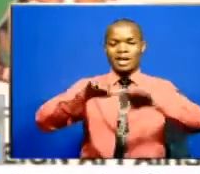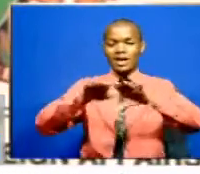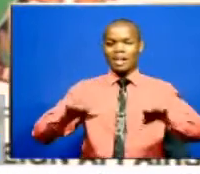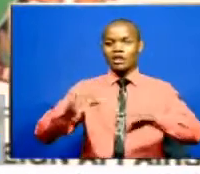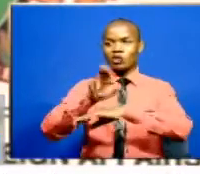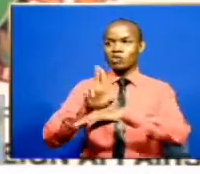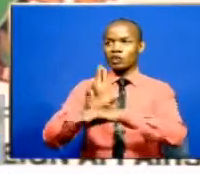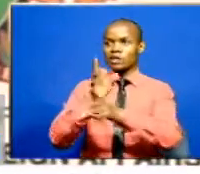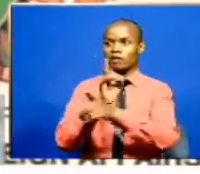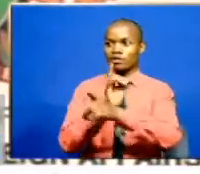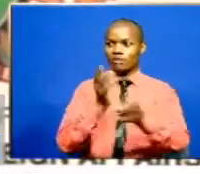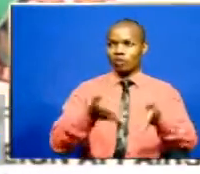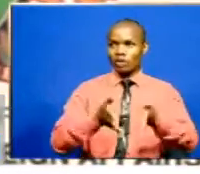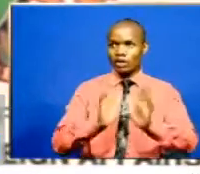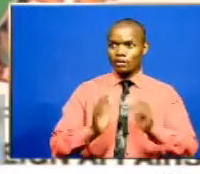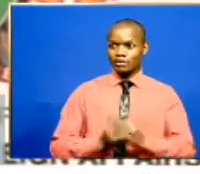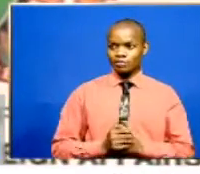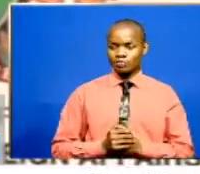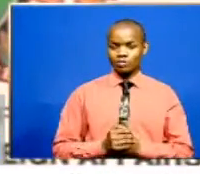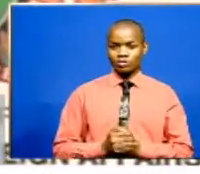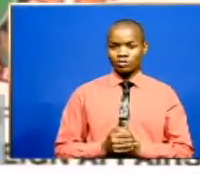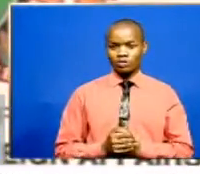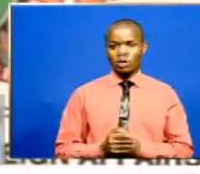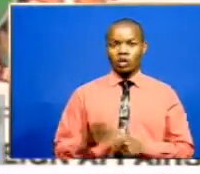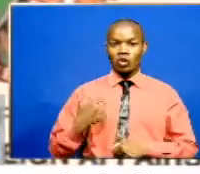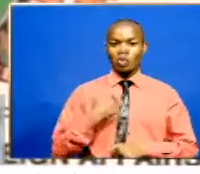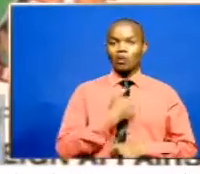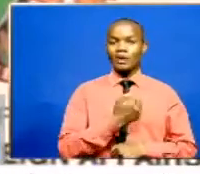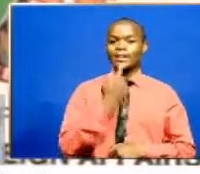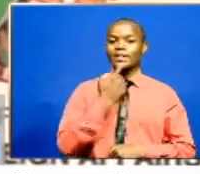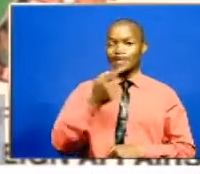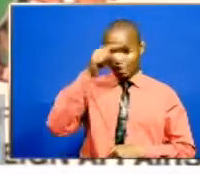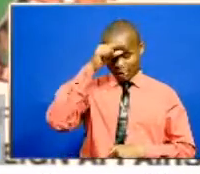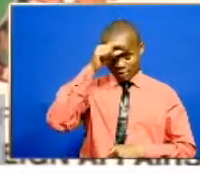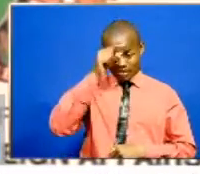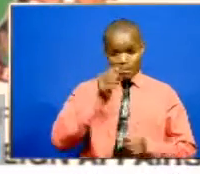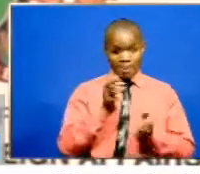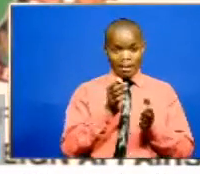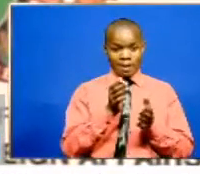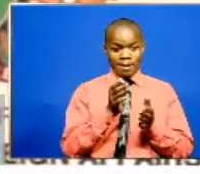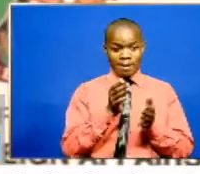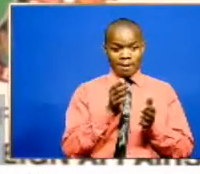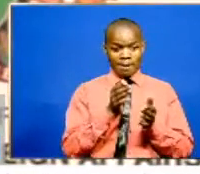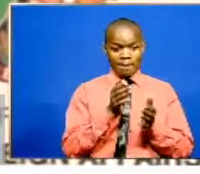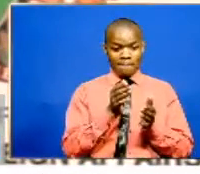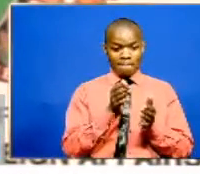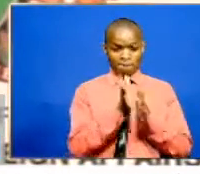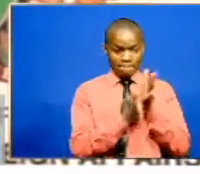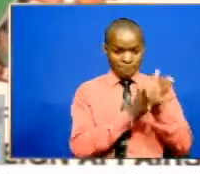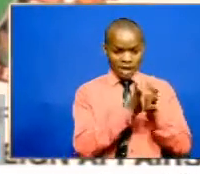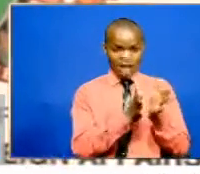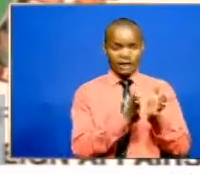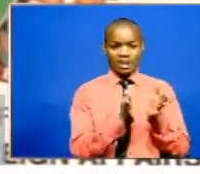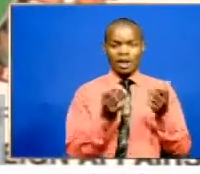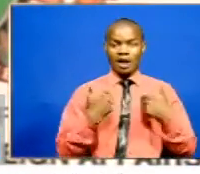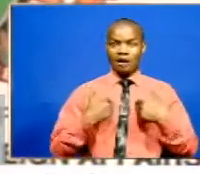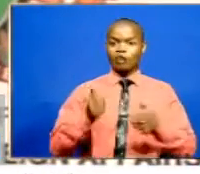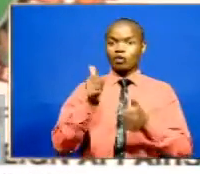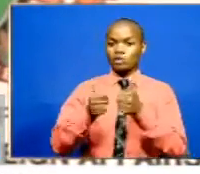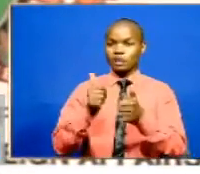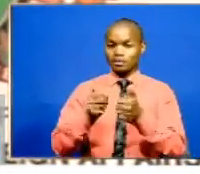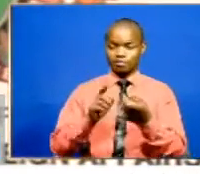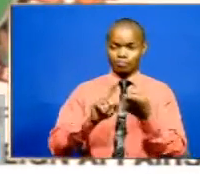have proposed to member states in terms of our strategic priority areas are threefold. One is climate